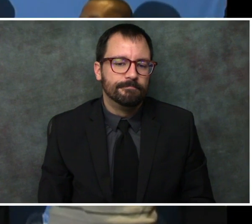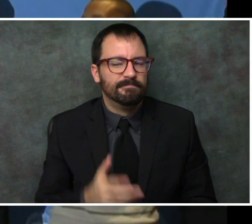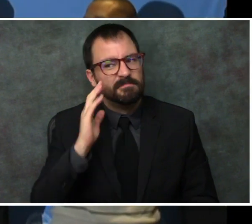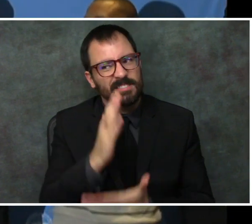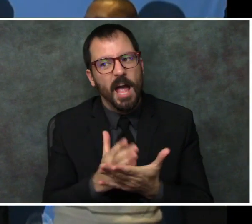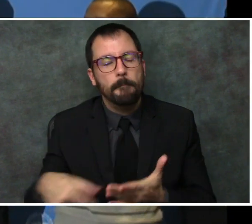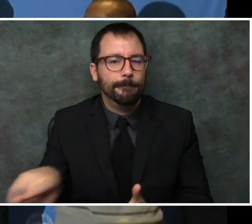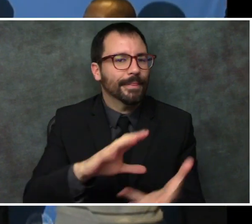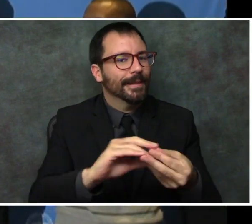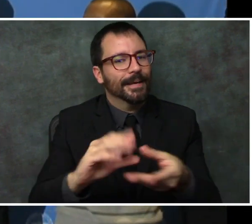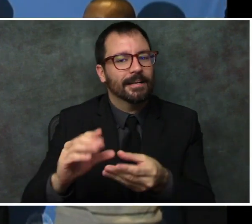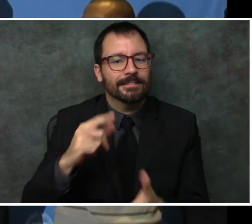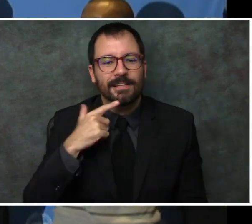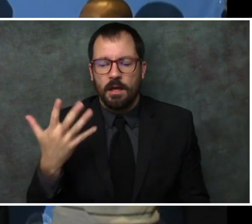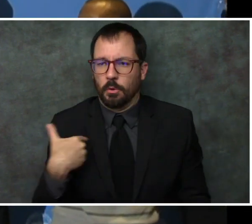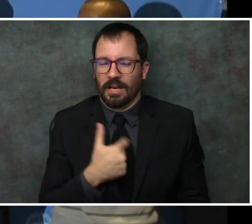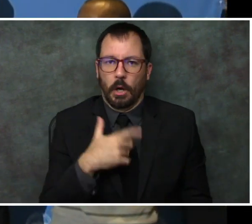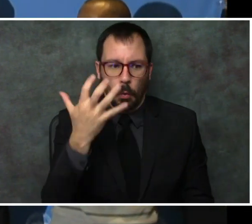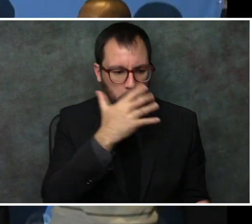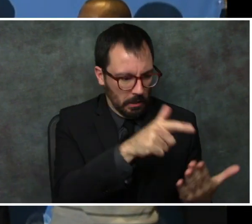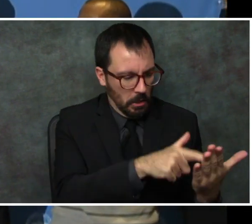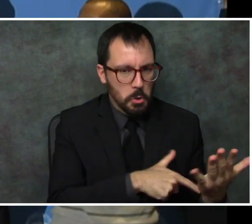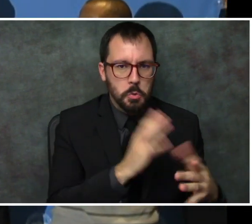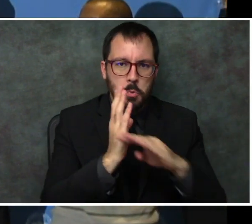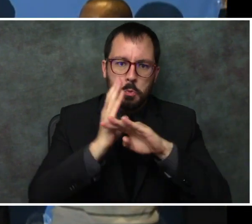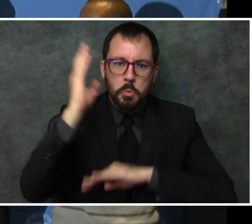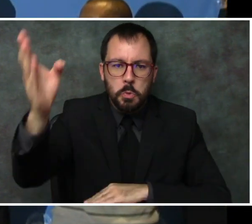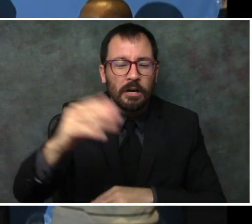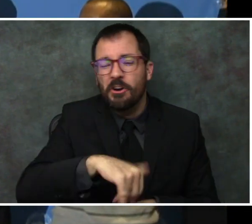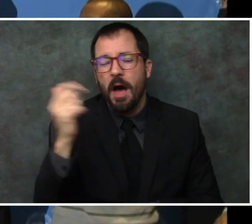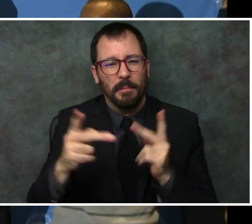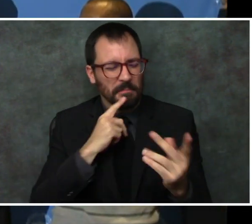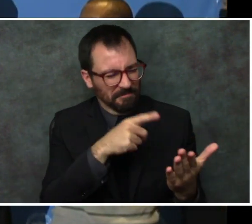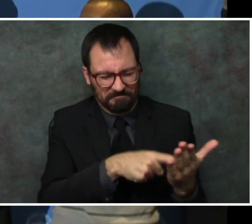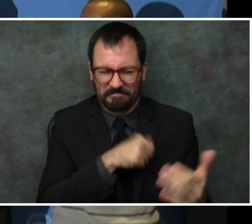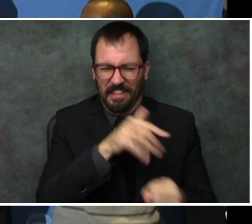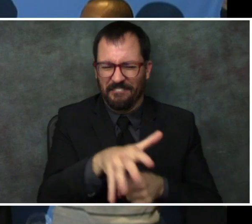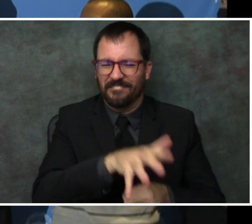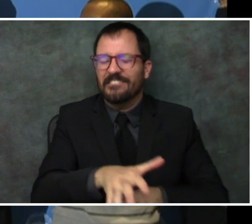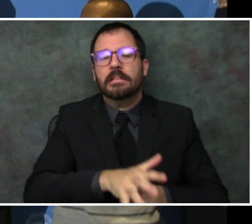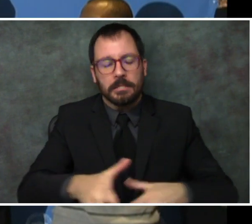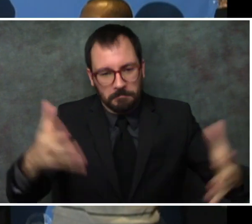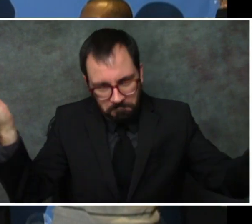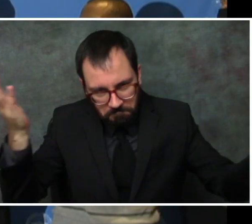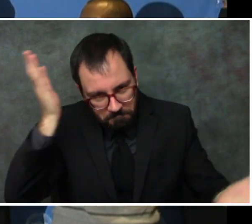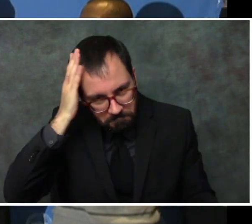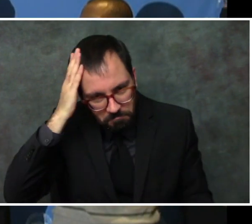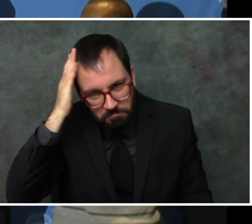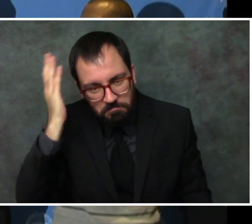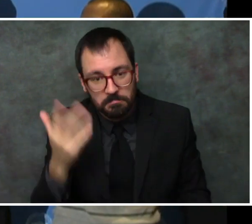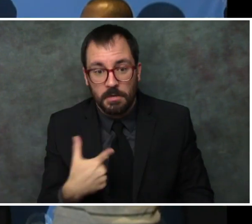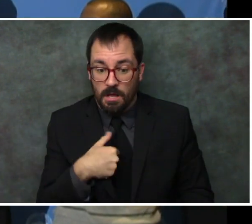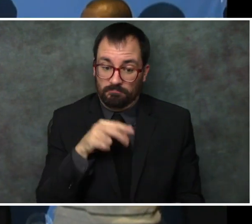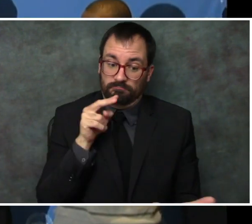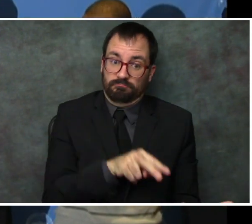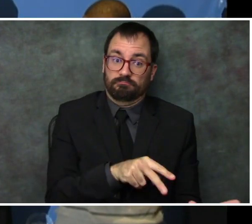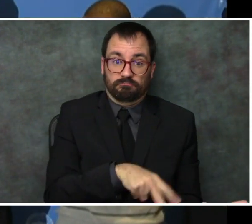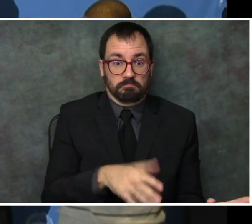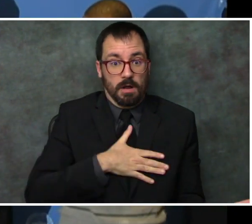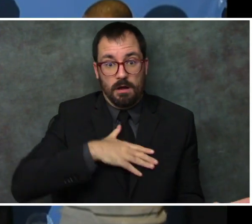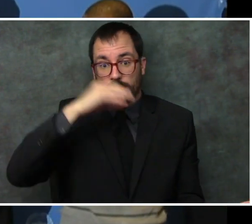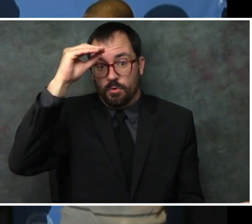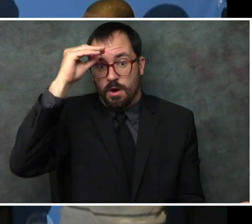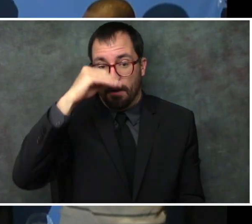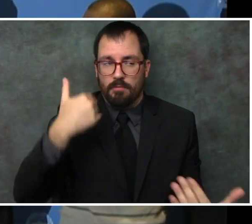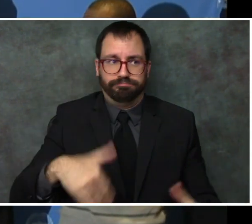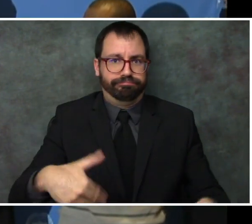Now, you know, there may be some who say we went too far with our recommendations. Others who might say we didn't go far enough. In my